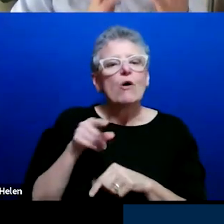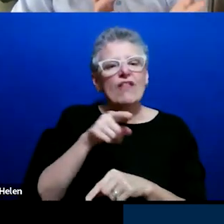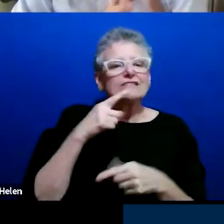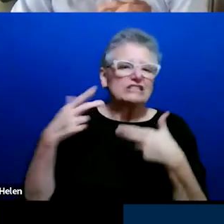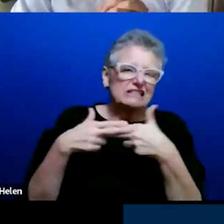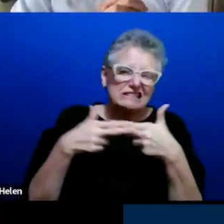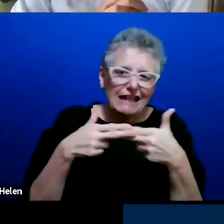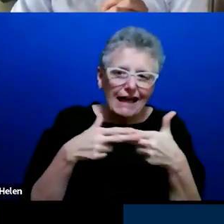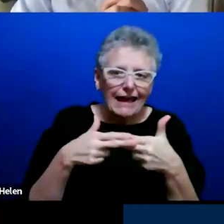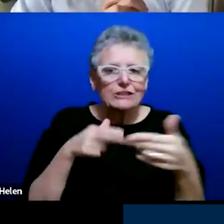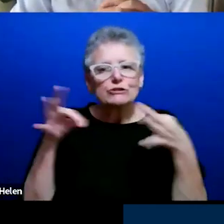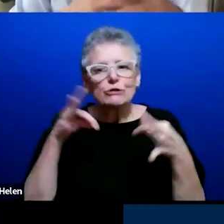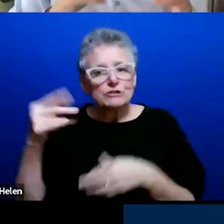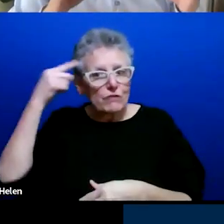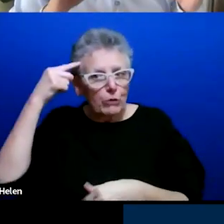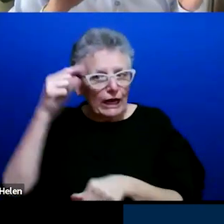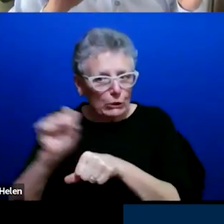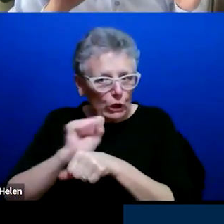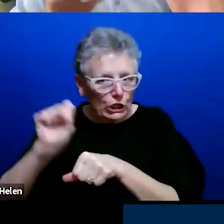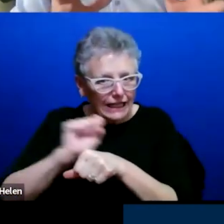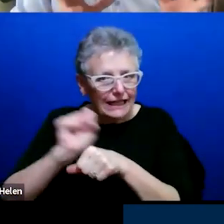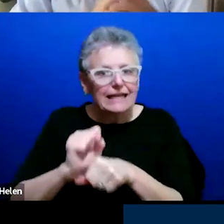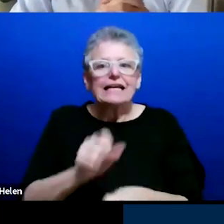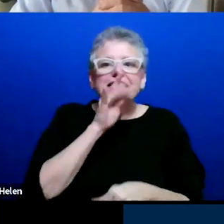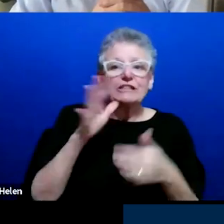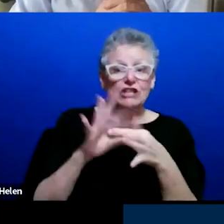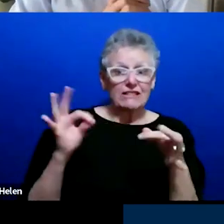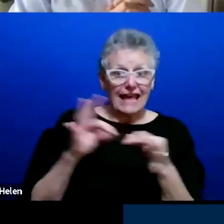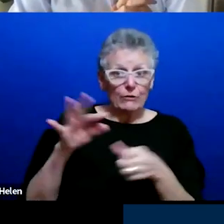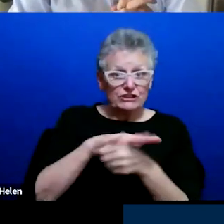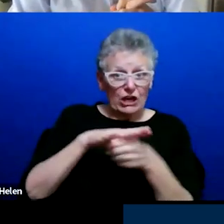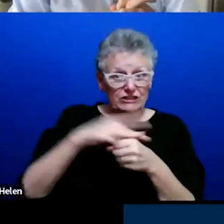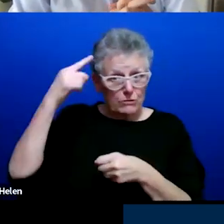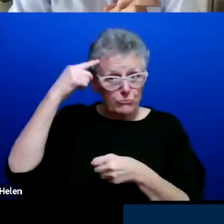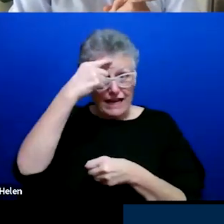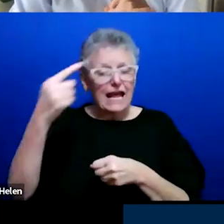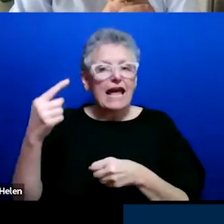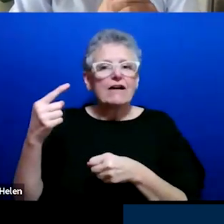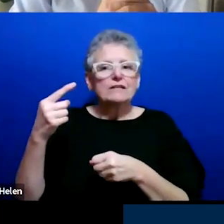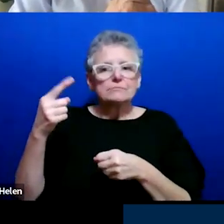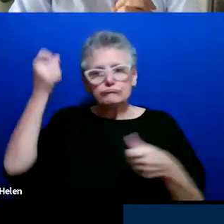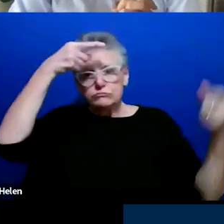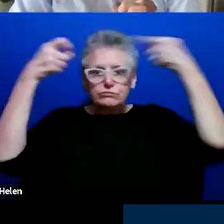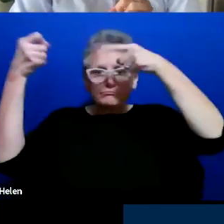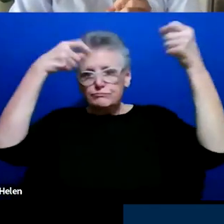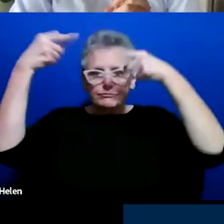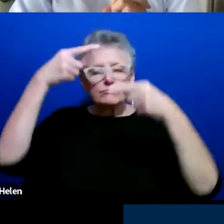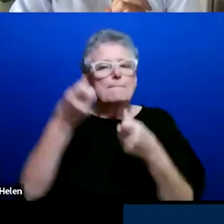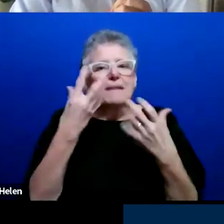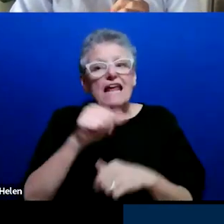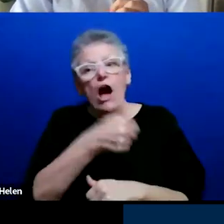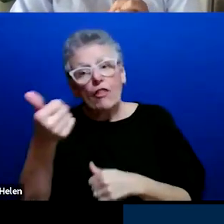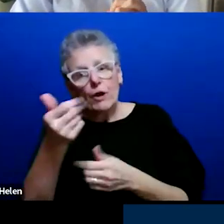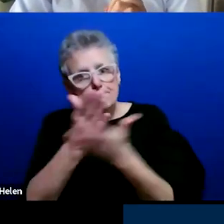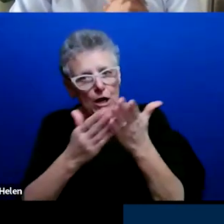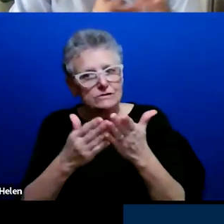a slide on the description of the brain. Is the speech and language areas have projections to many other parts of the brain, and there are